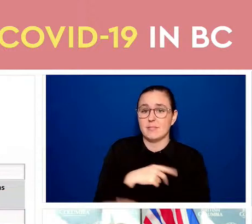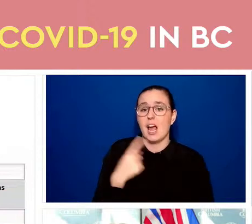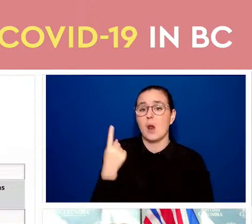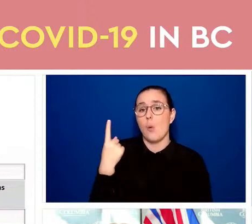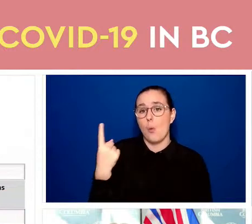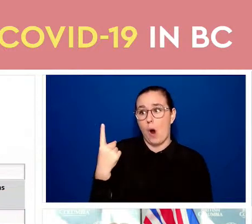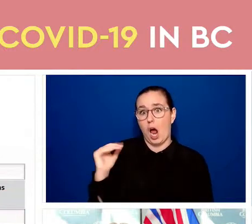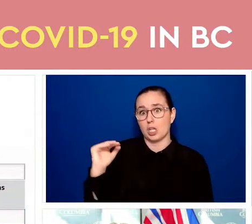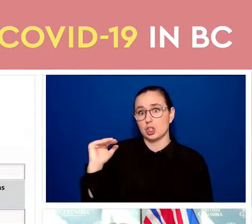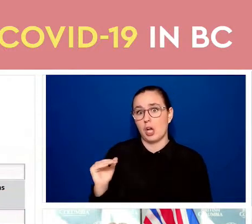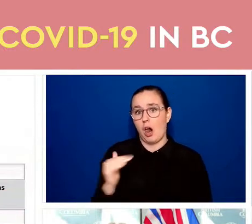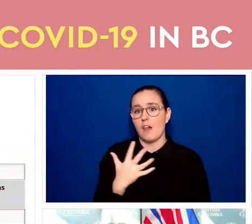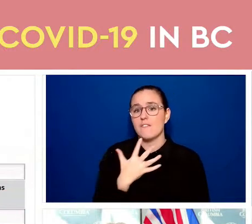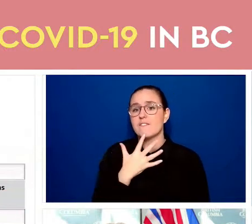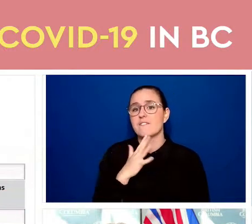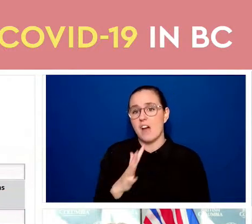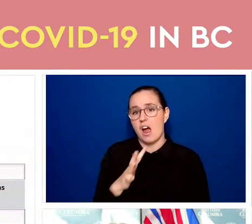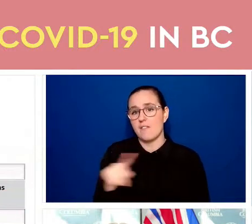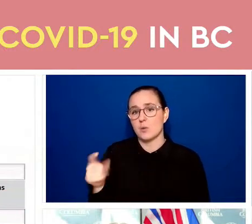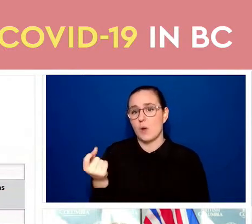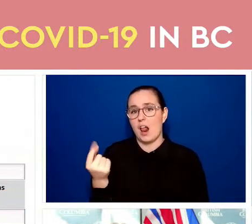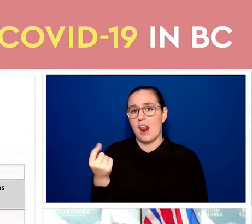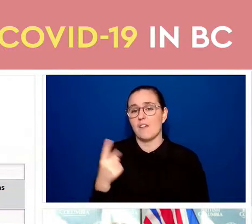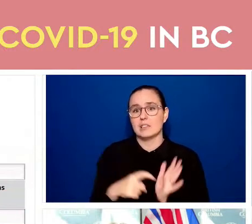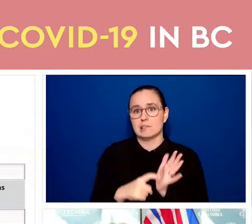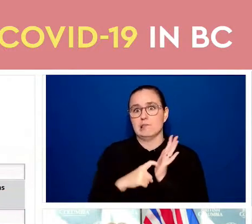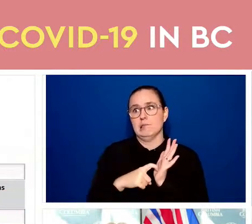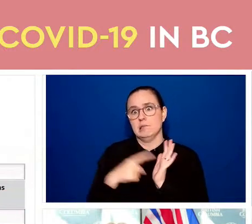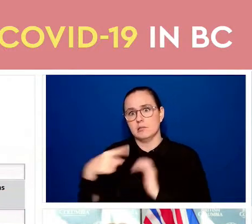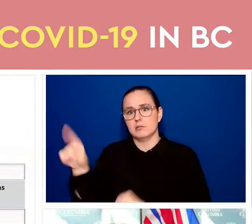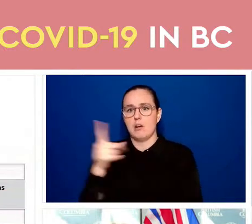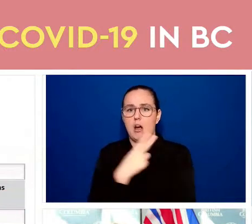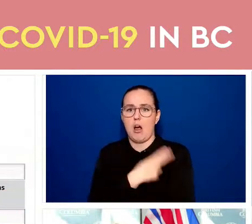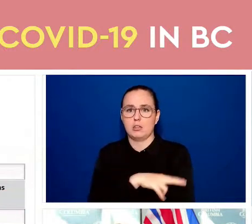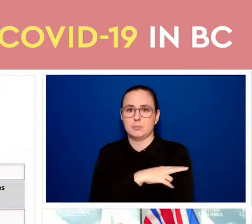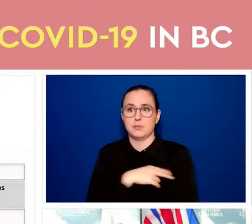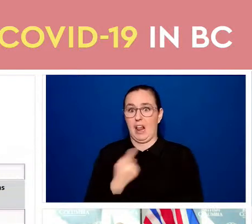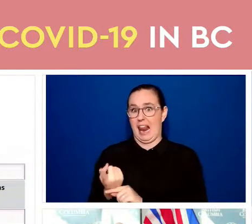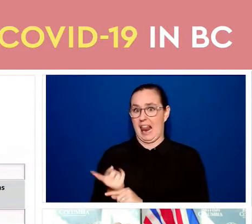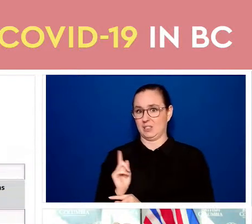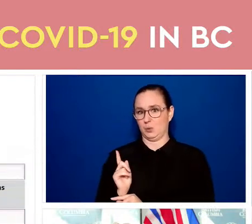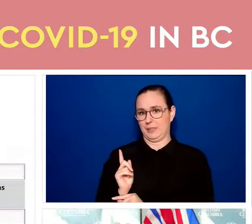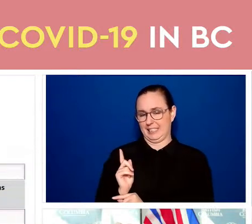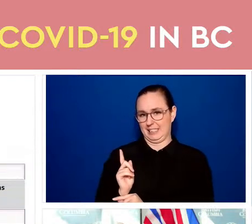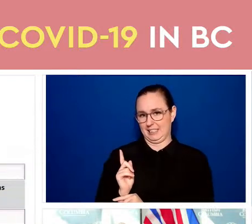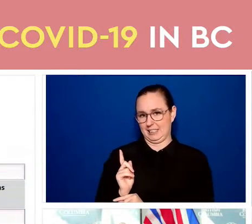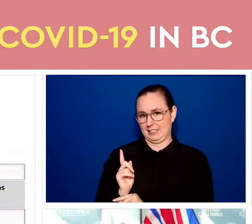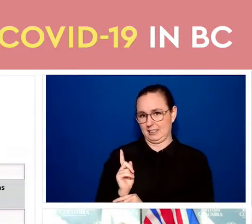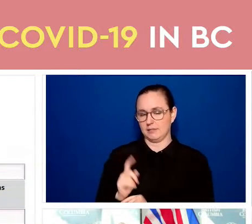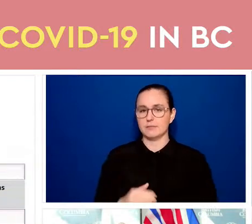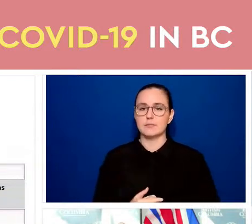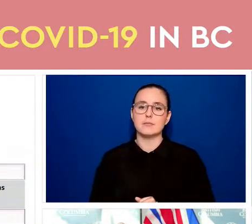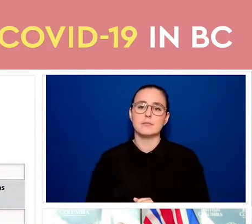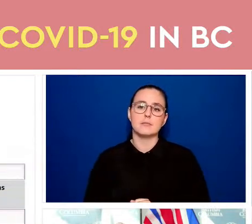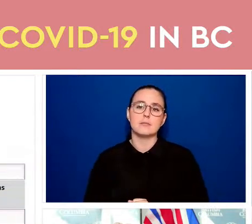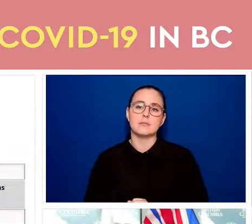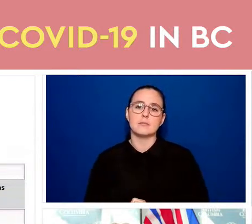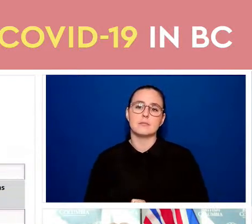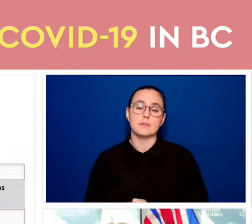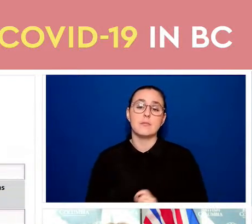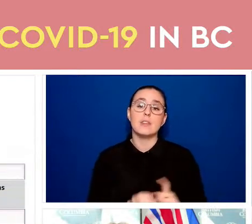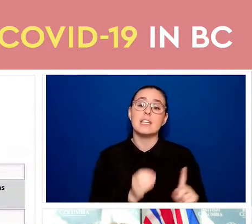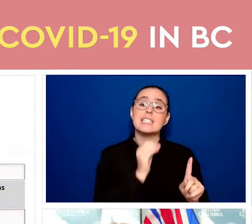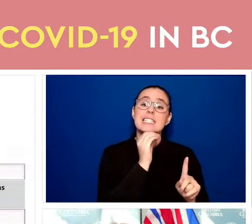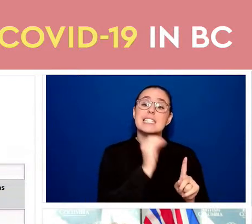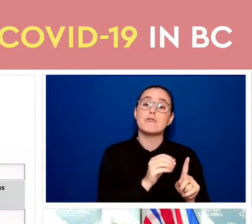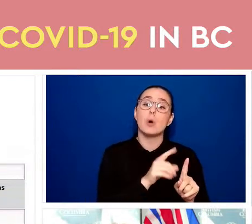who've needed to have hospital care in the last week. And we have a single child in the 0 to 4 age group who's